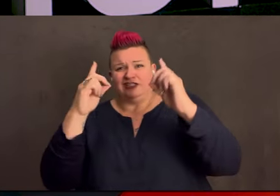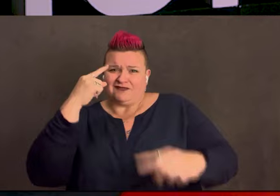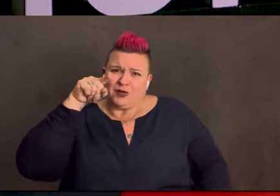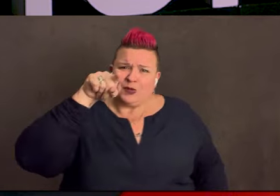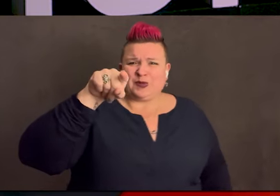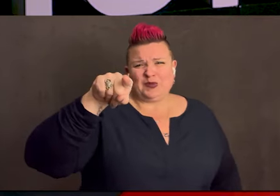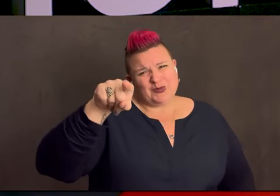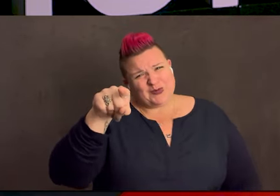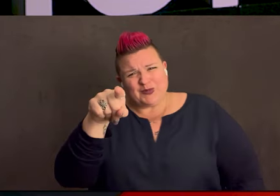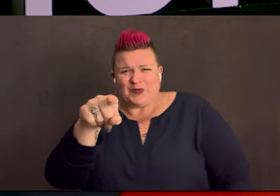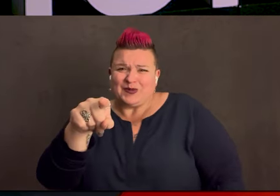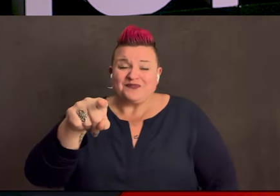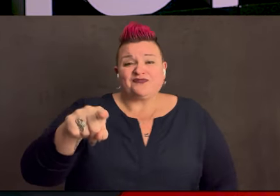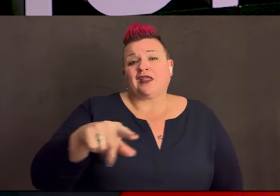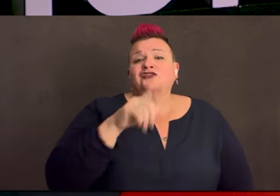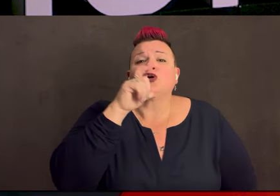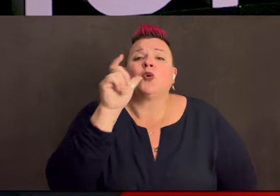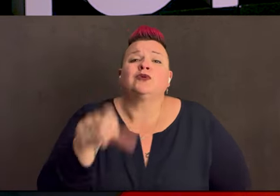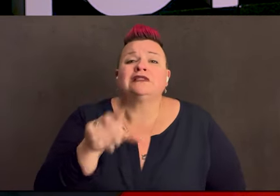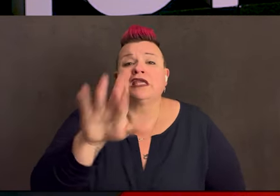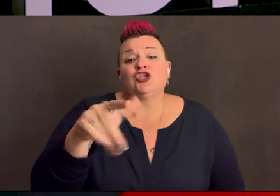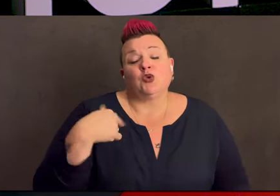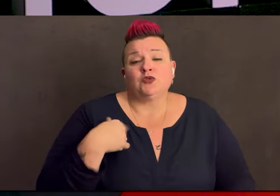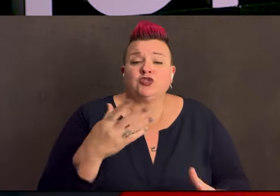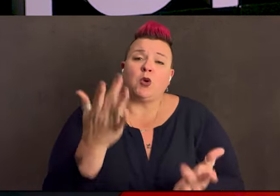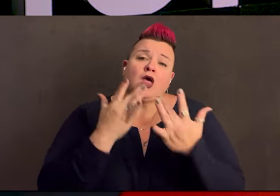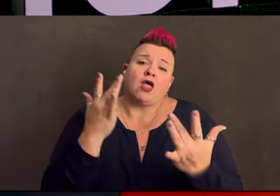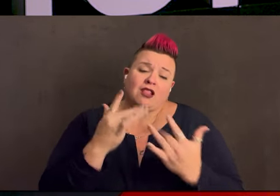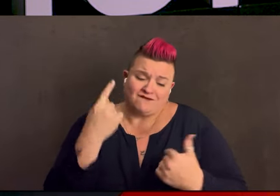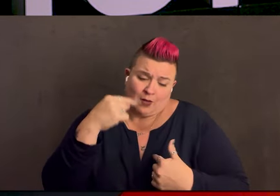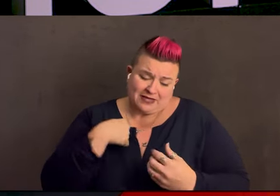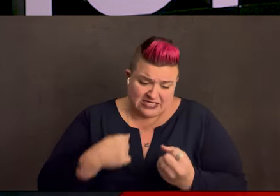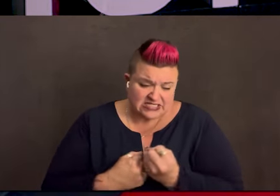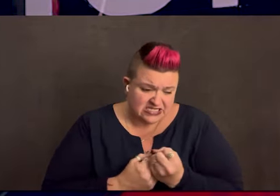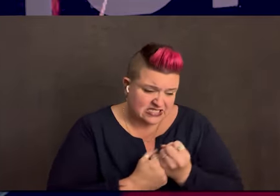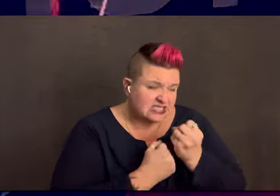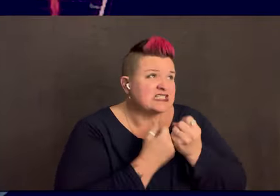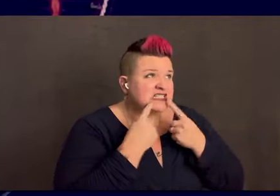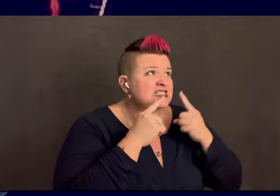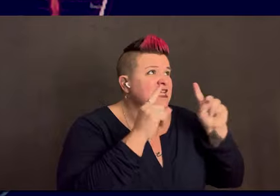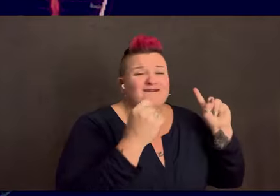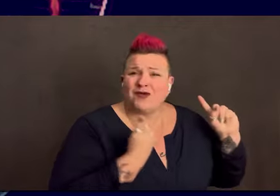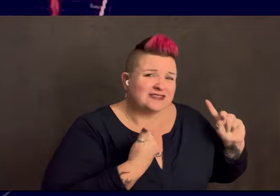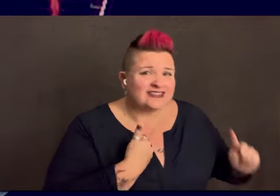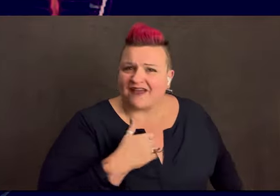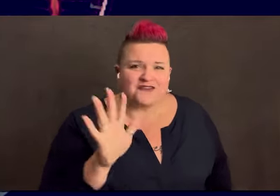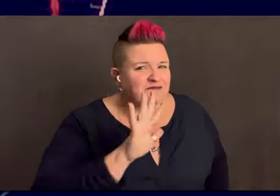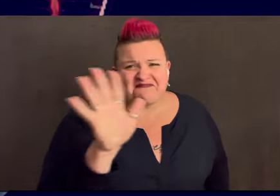diseducation. I don't need your hand-me-downs for my leg up.